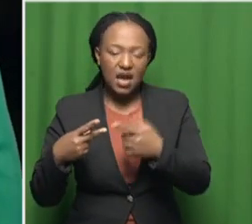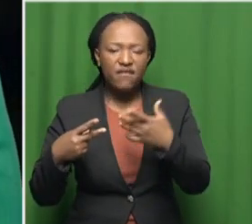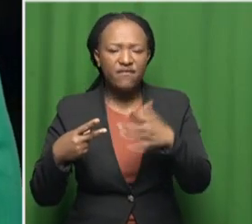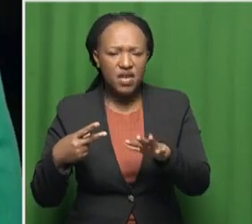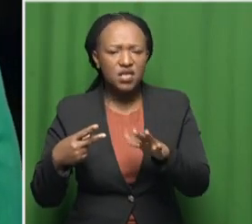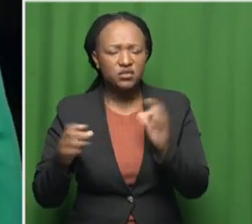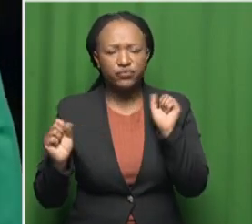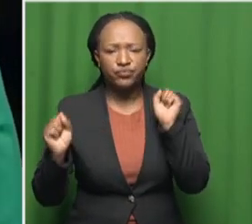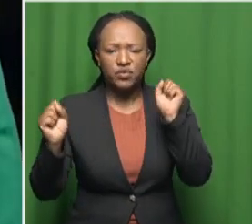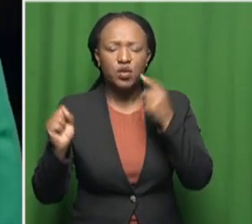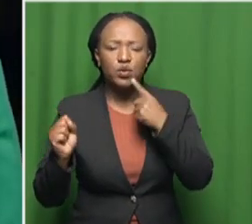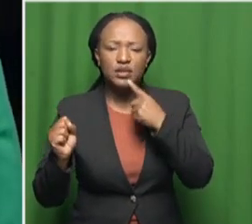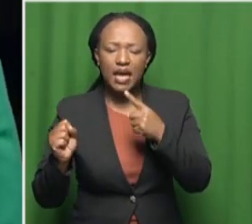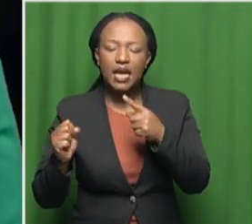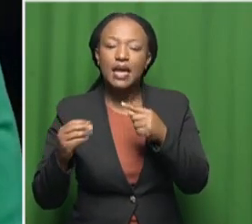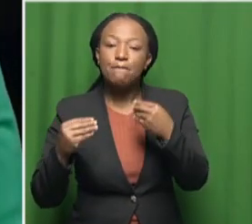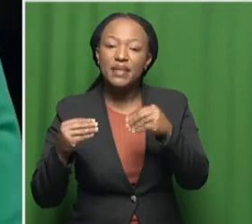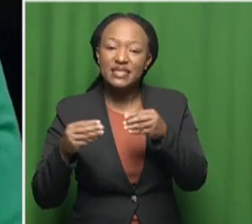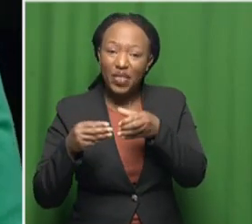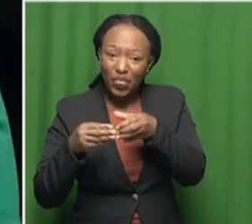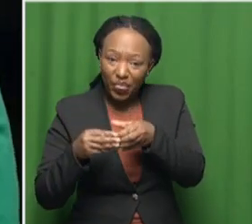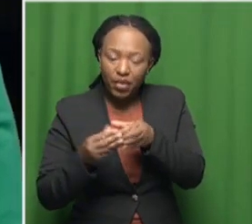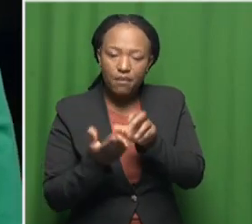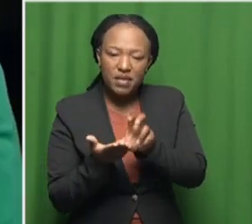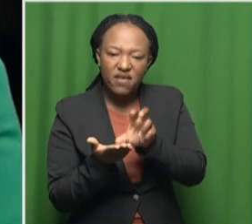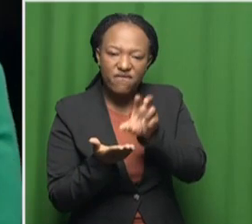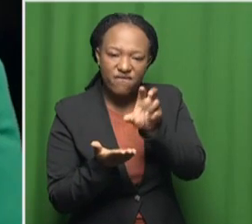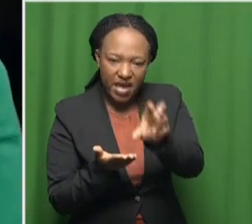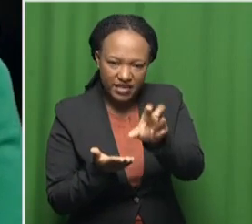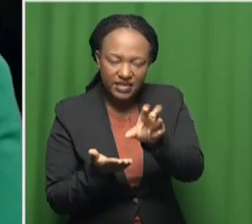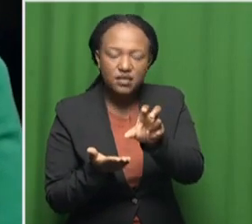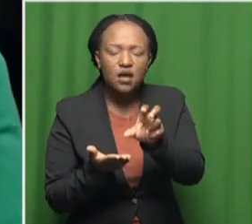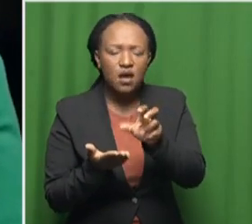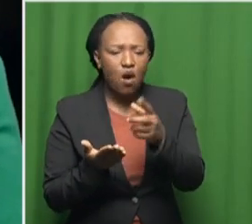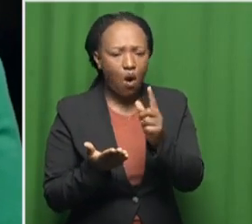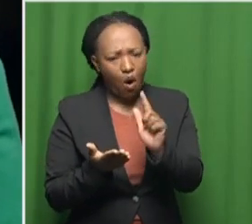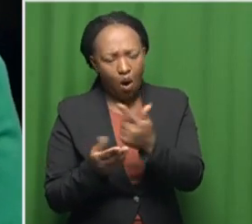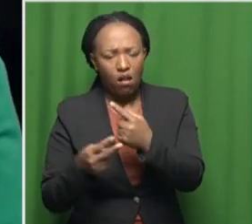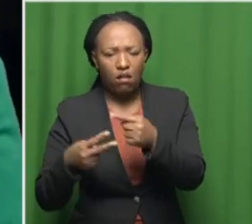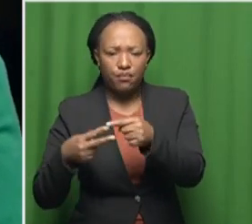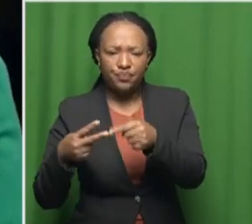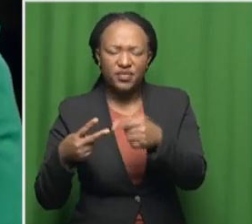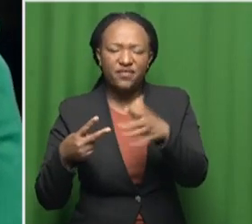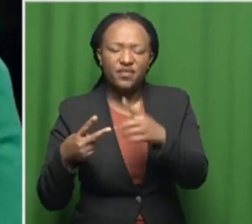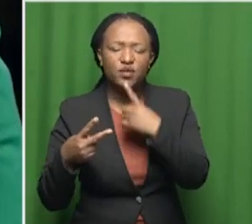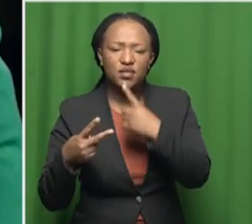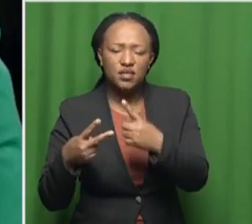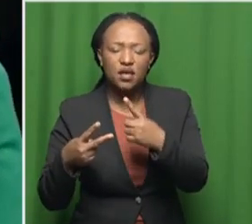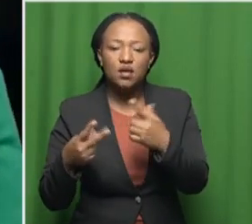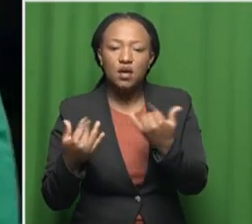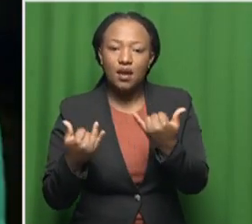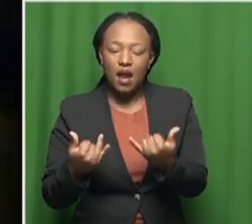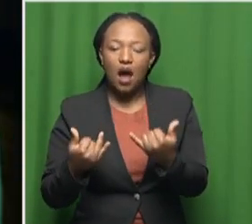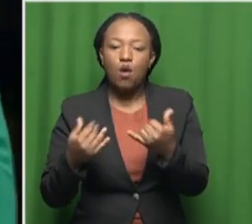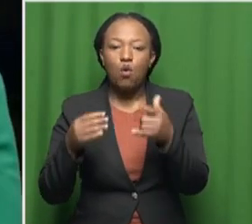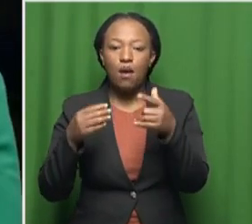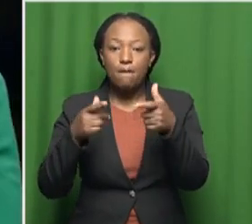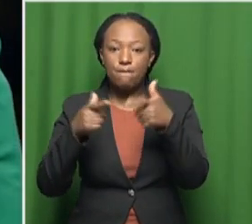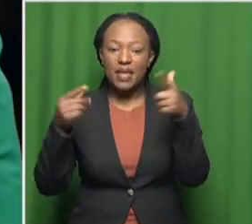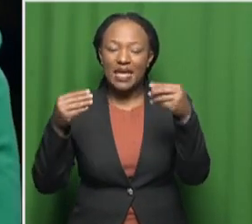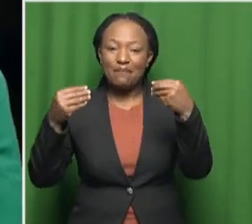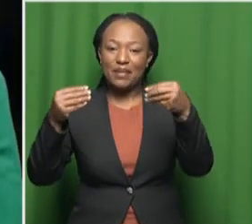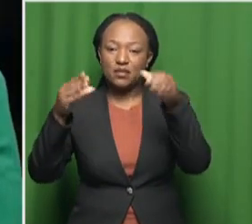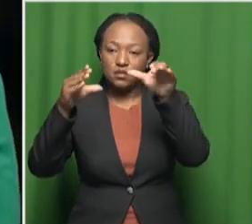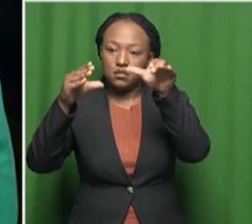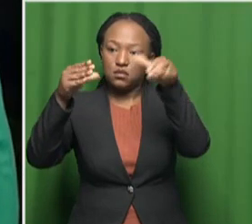in small businesses. This is why I'm saying we are now unbundling the value chains to say here it's going to be the big businesses, but where